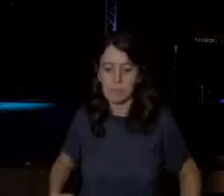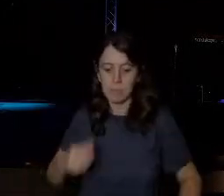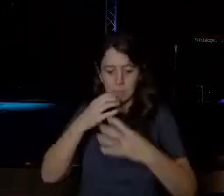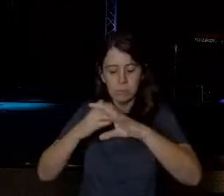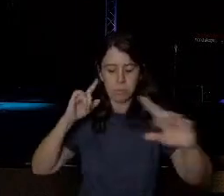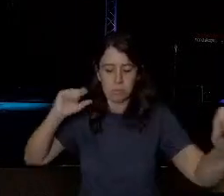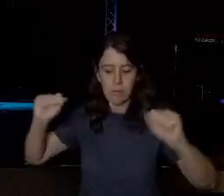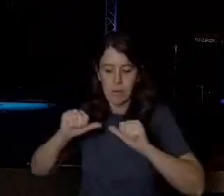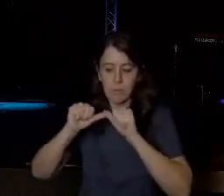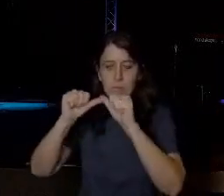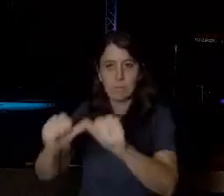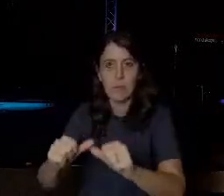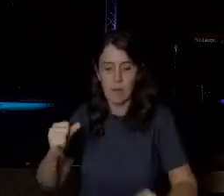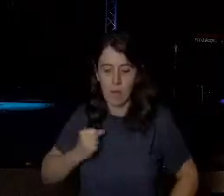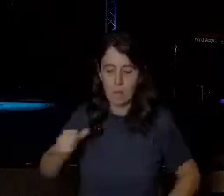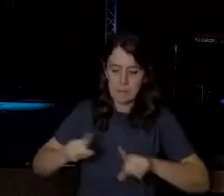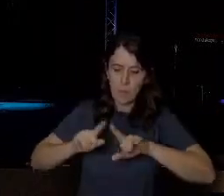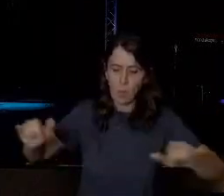up. Everyone straight in."